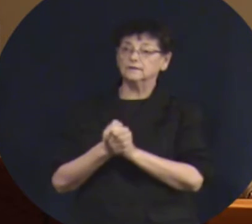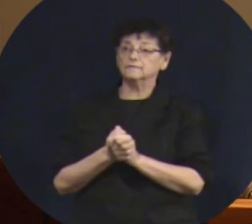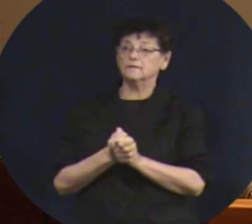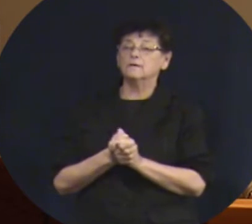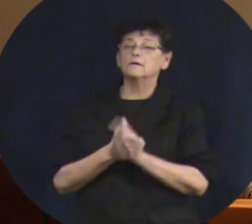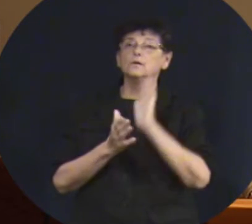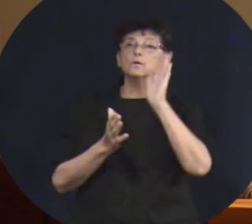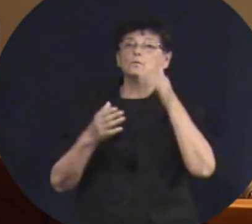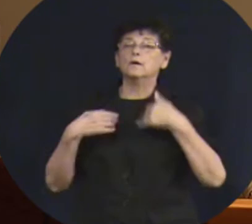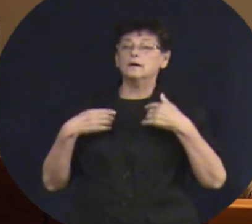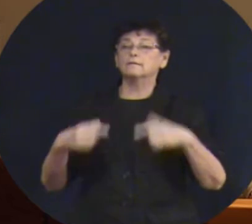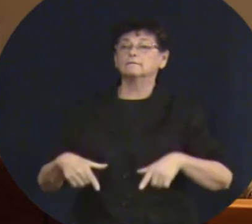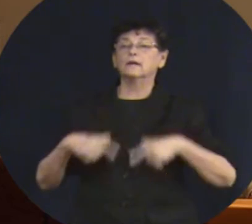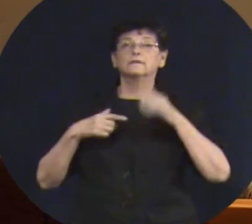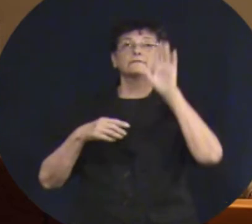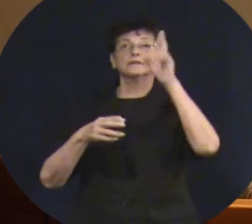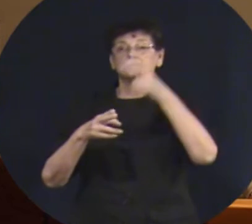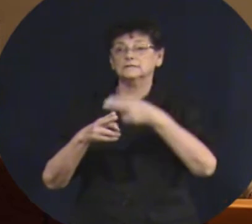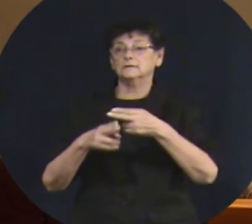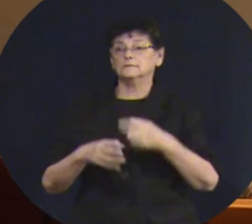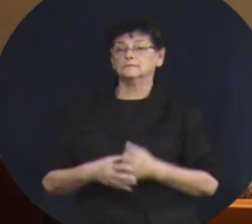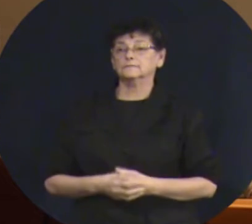you may have life in his name.